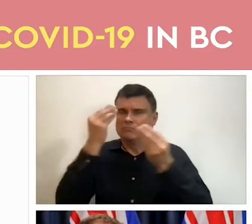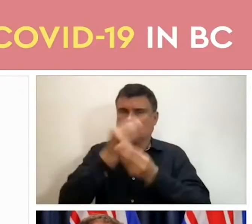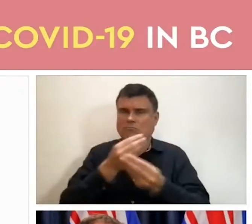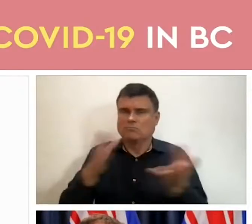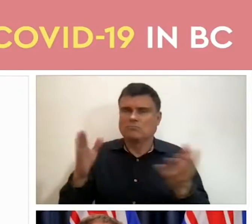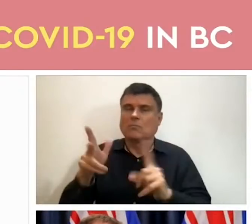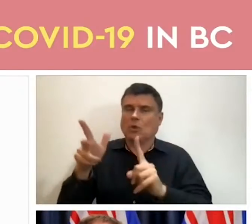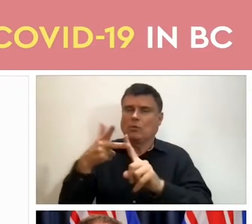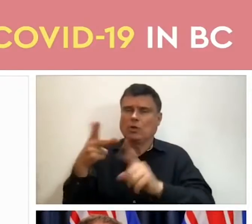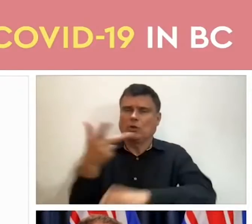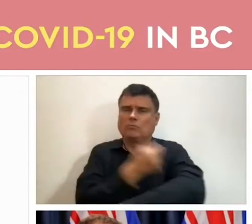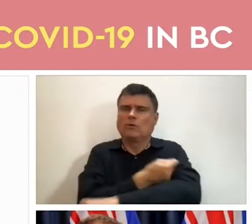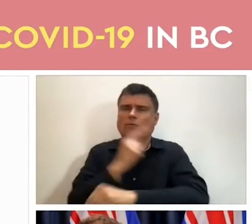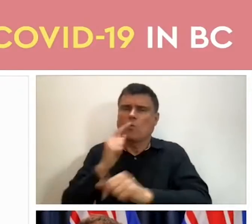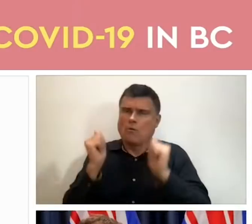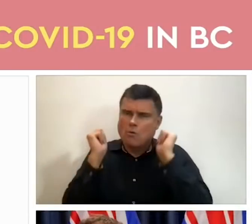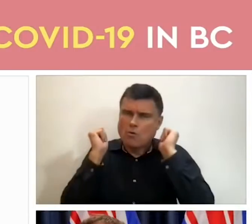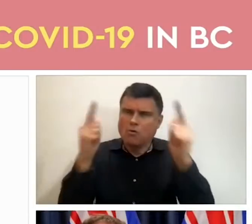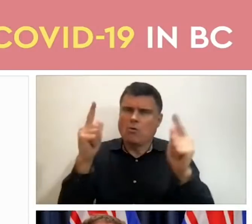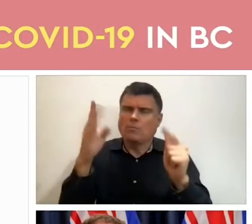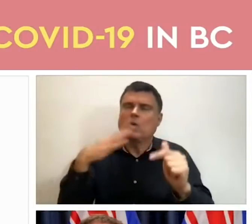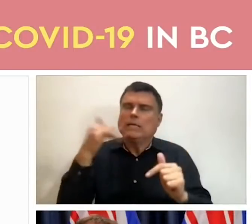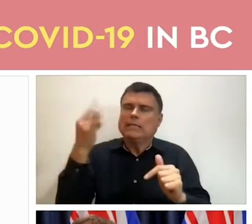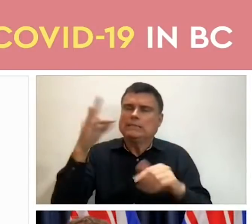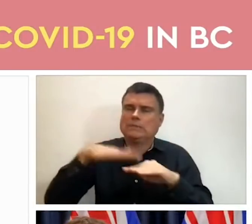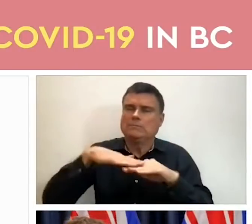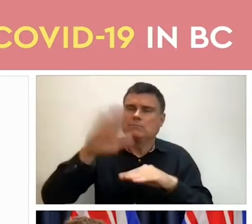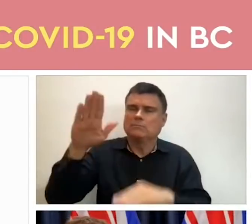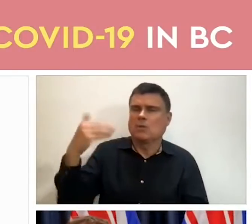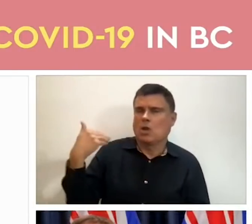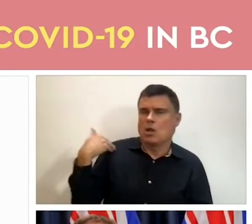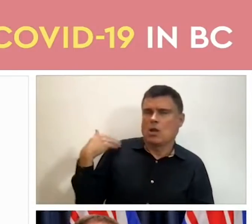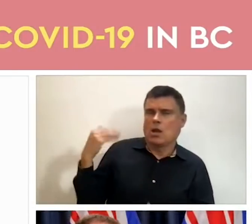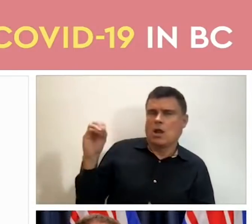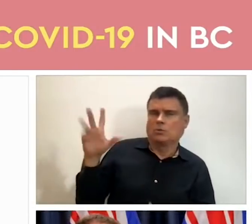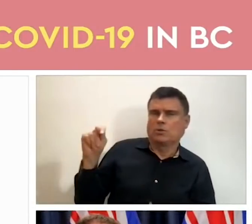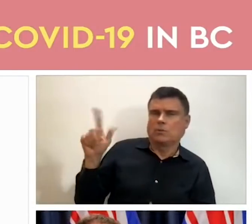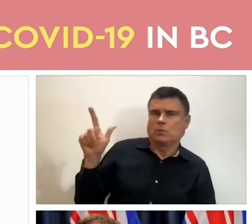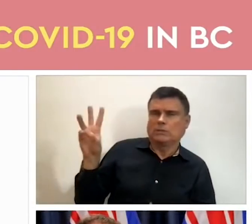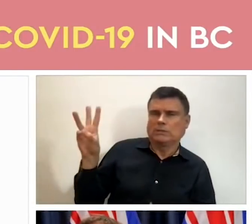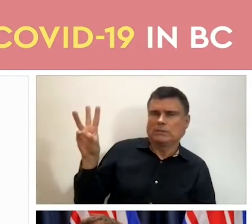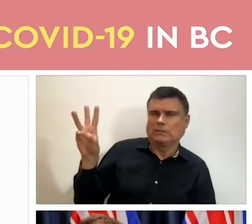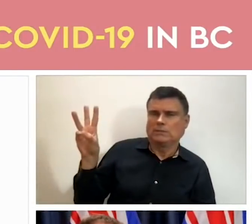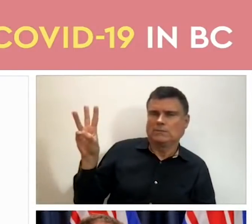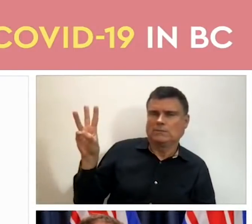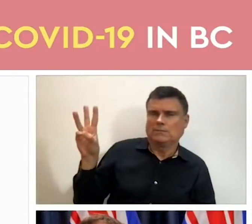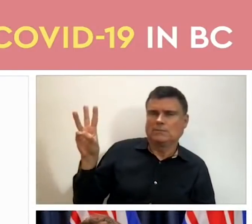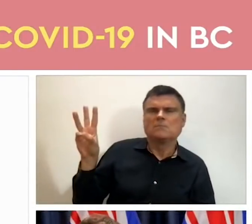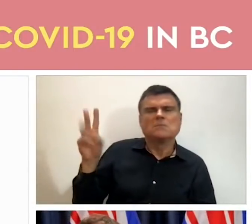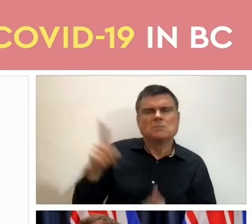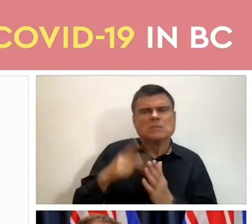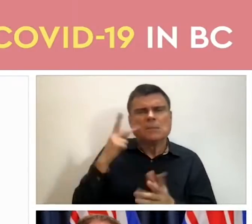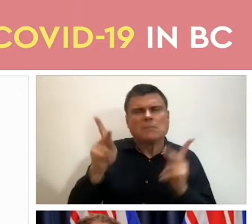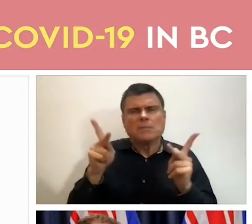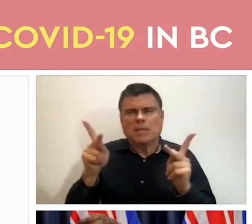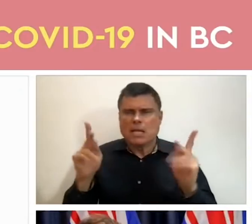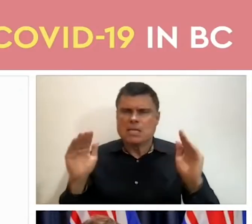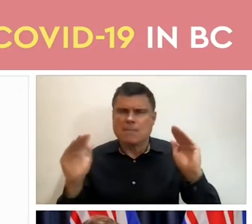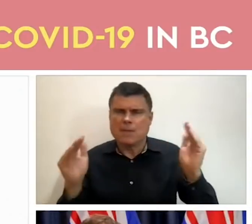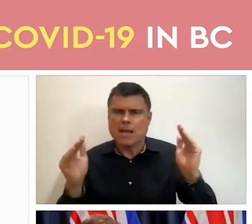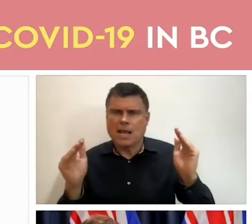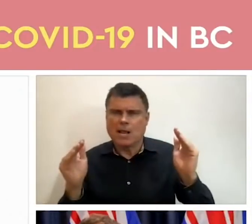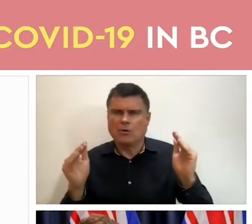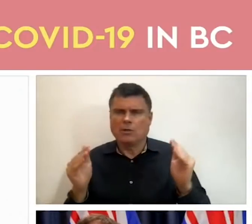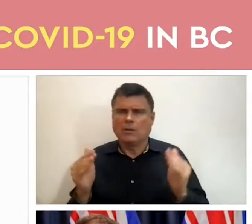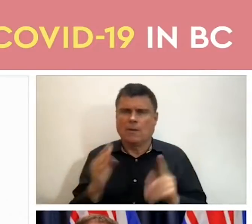and over on October 26th. And sometimes I see comparison between one province and another. We announced that everyone 18 and